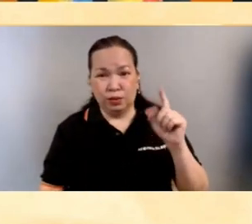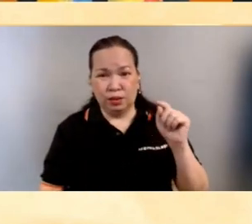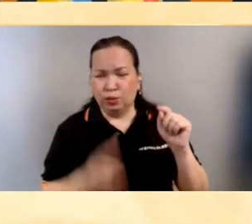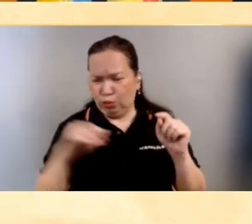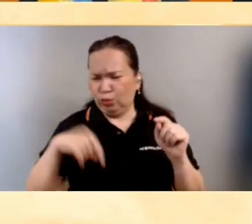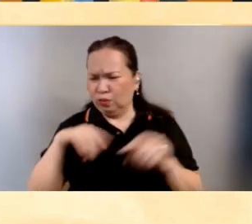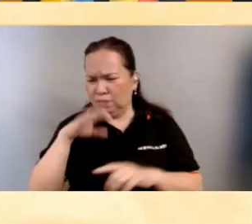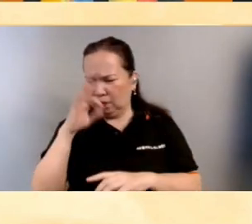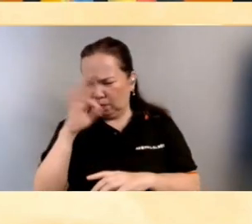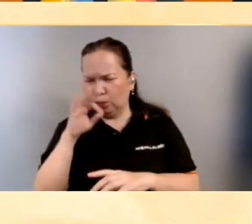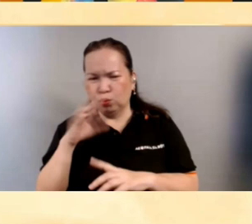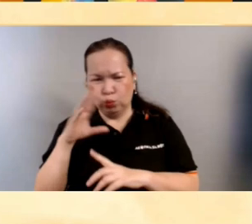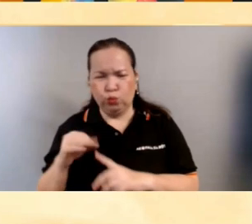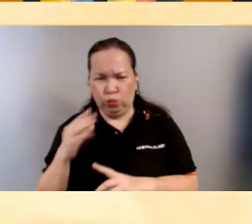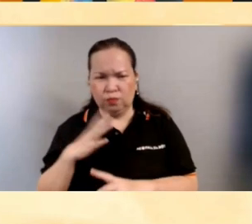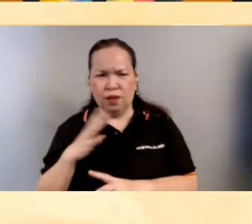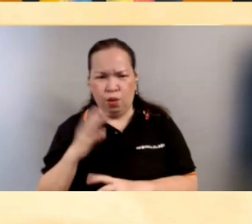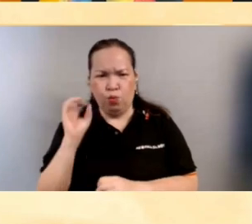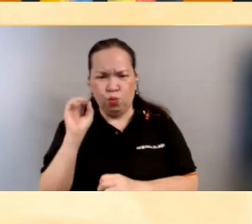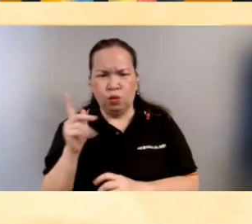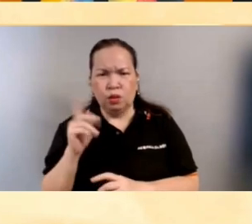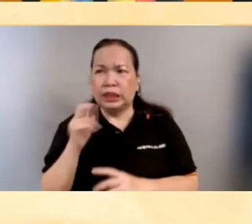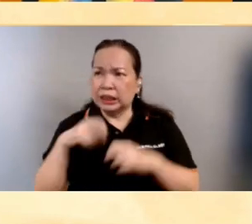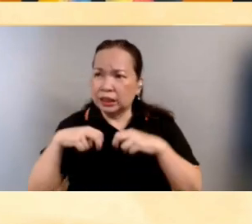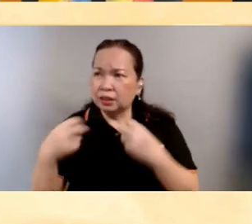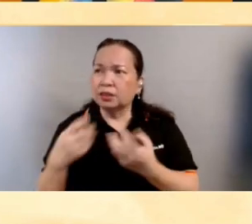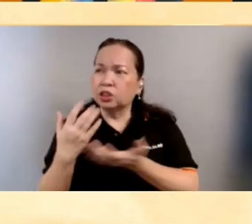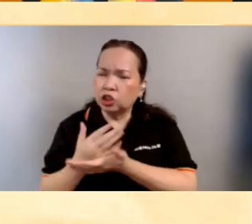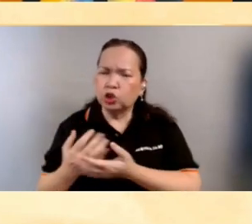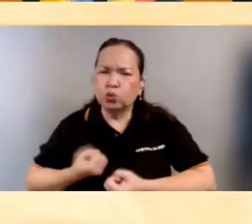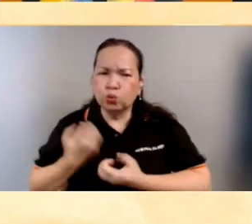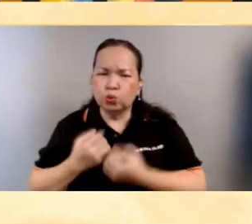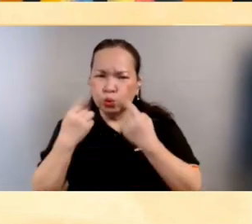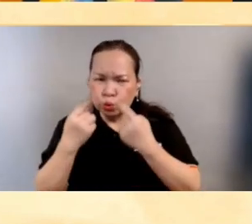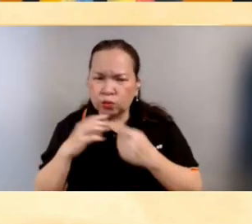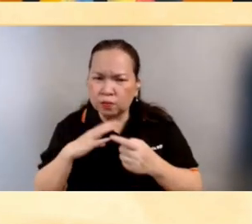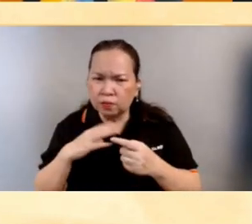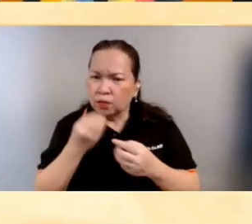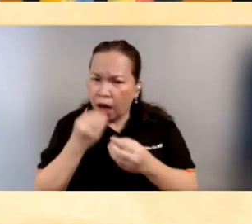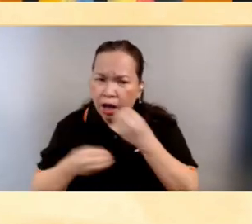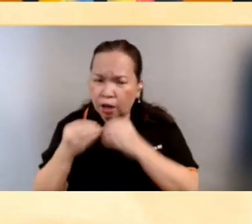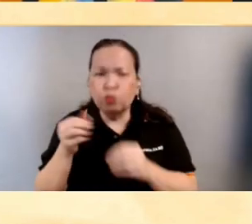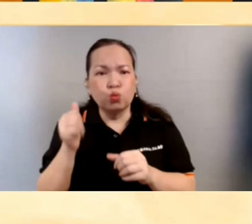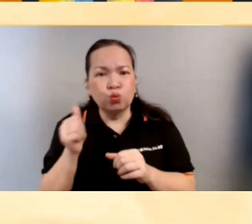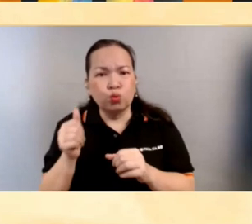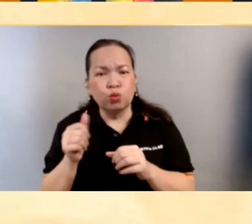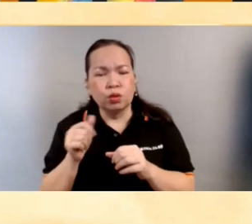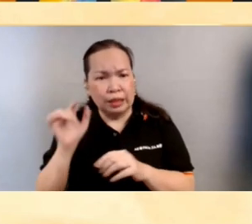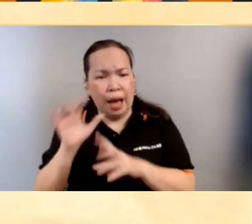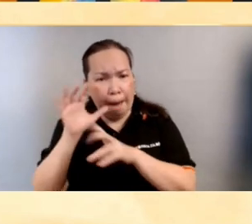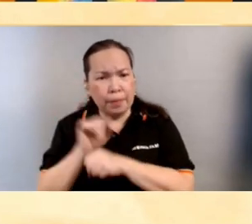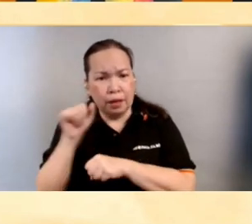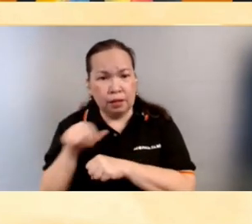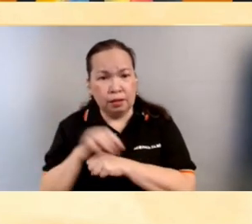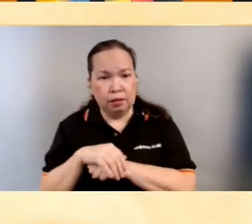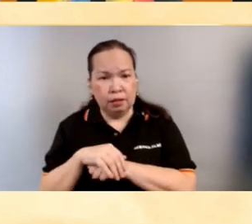culture is wrong for having such rituals as talking, crying, eating, etc. I think these are important rituals. Let's